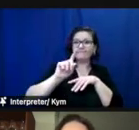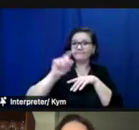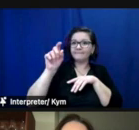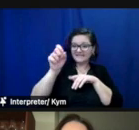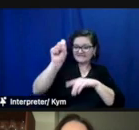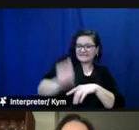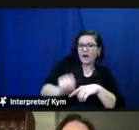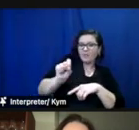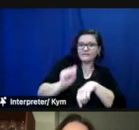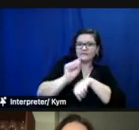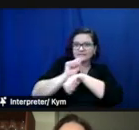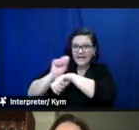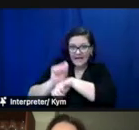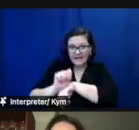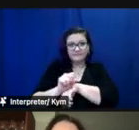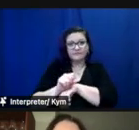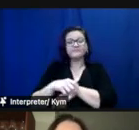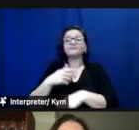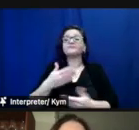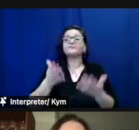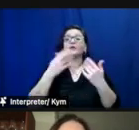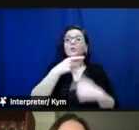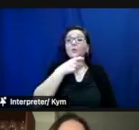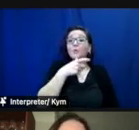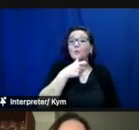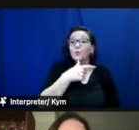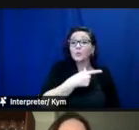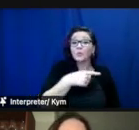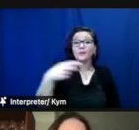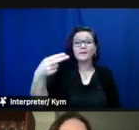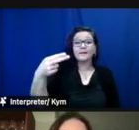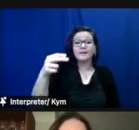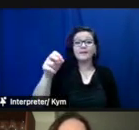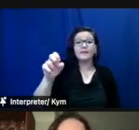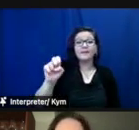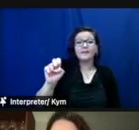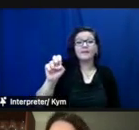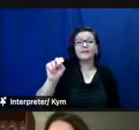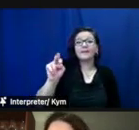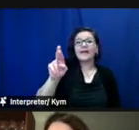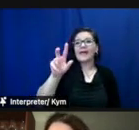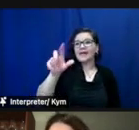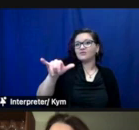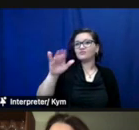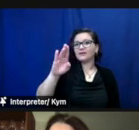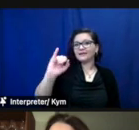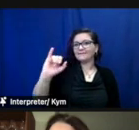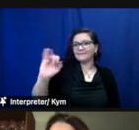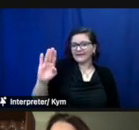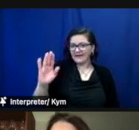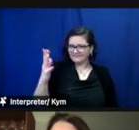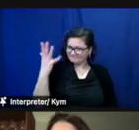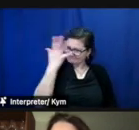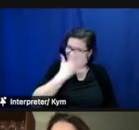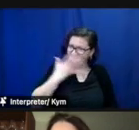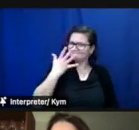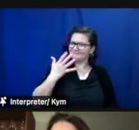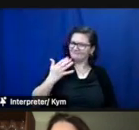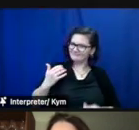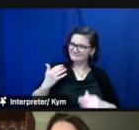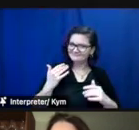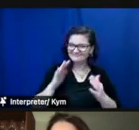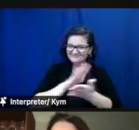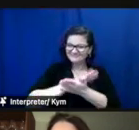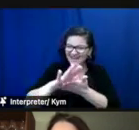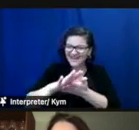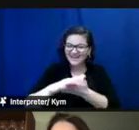So this is Henry Bibb. And I love this picture. Doesn't he look very dashing, I think? So he escaped from